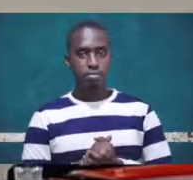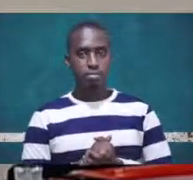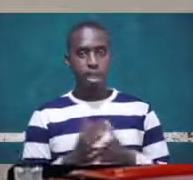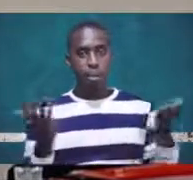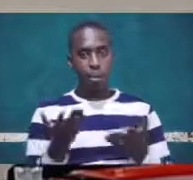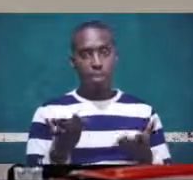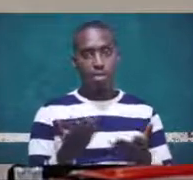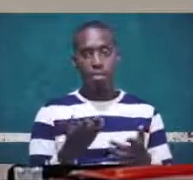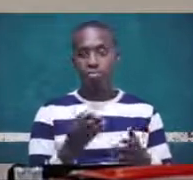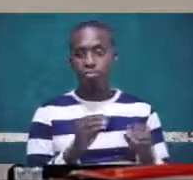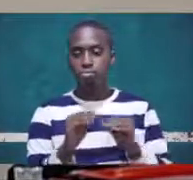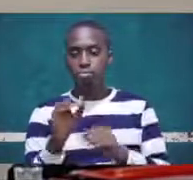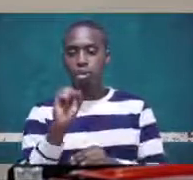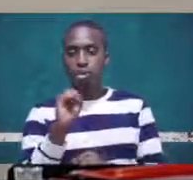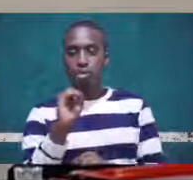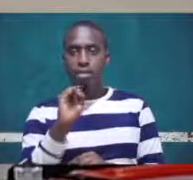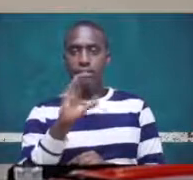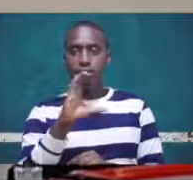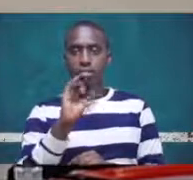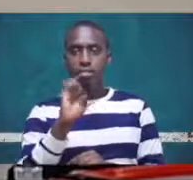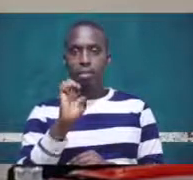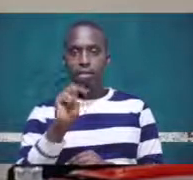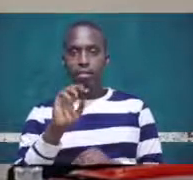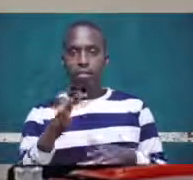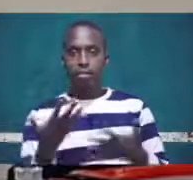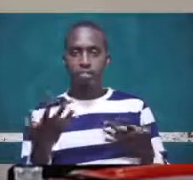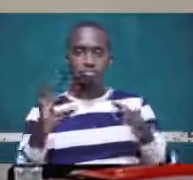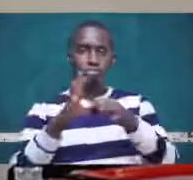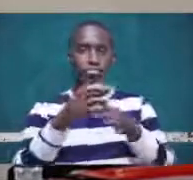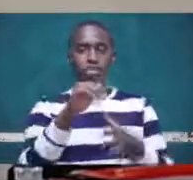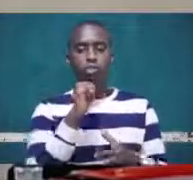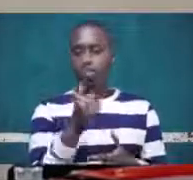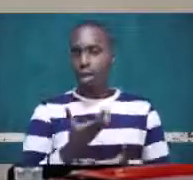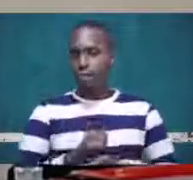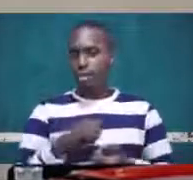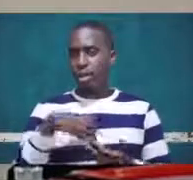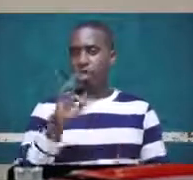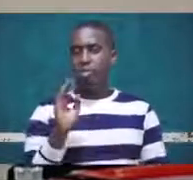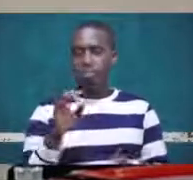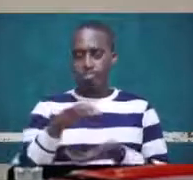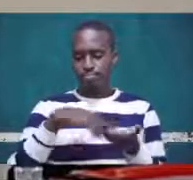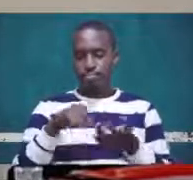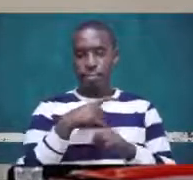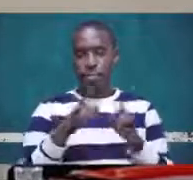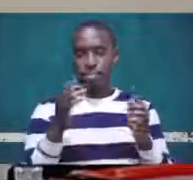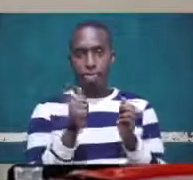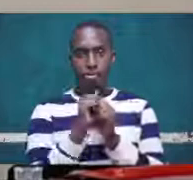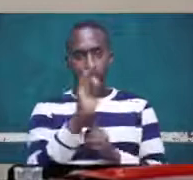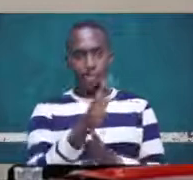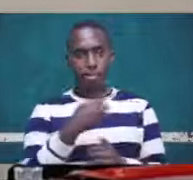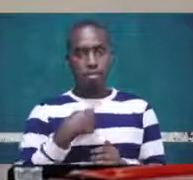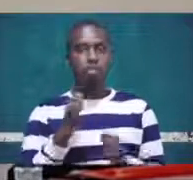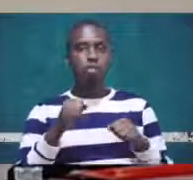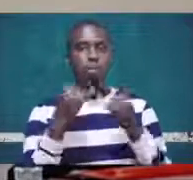Where do we place science? And how can we intermarry the two so that we do not have a lot of controversies? So with that, I